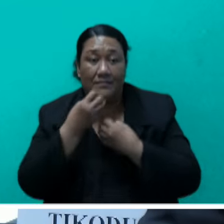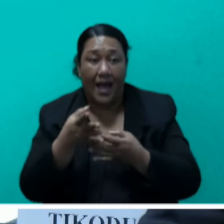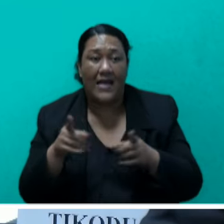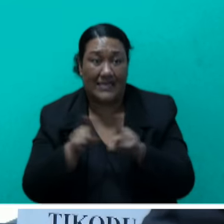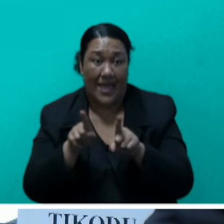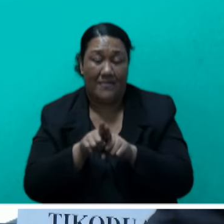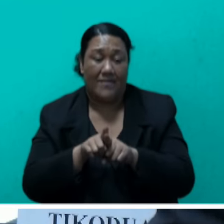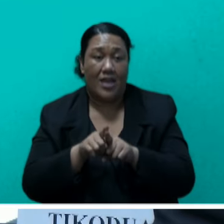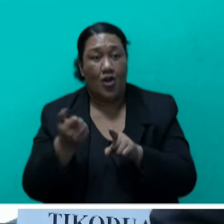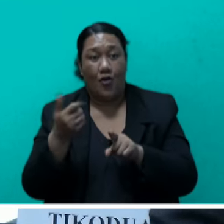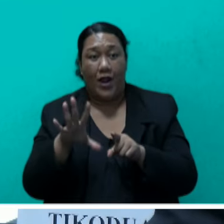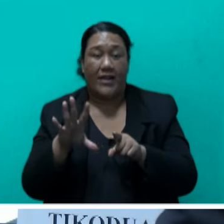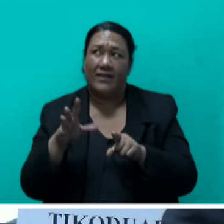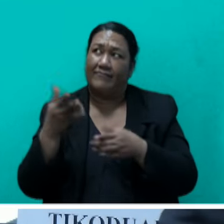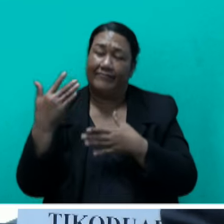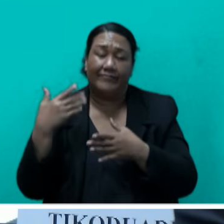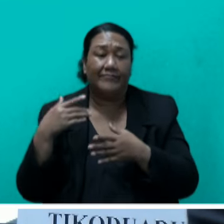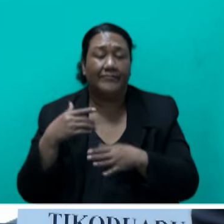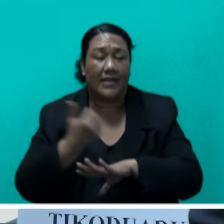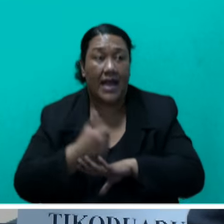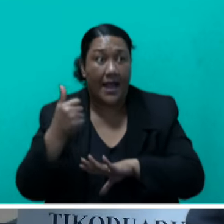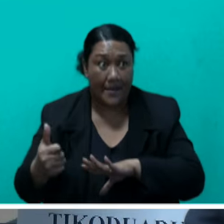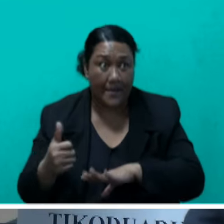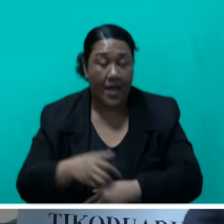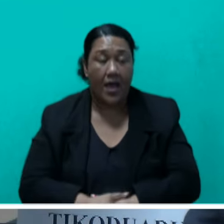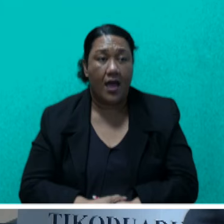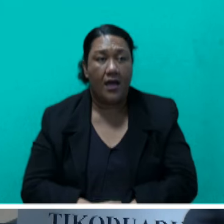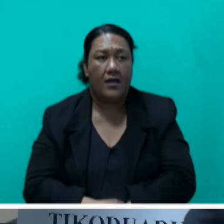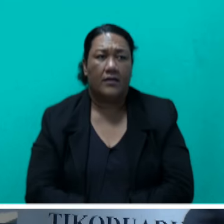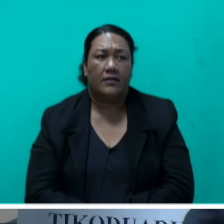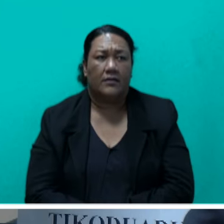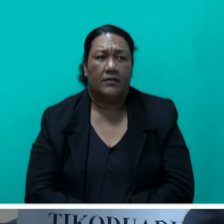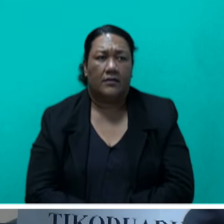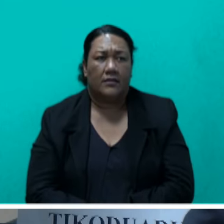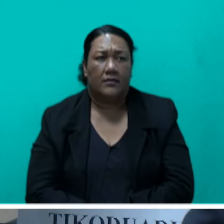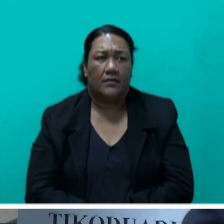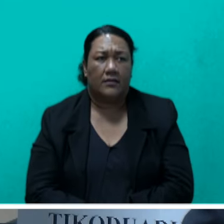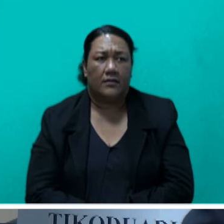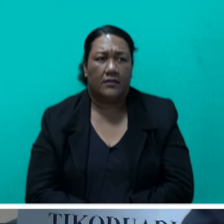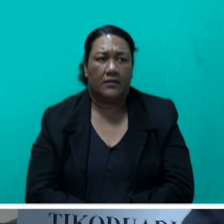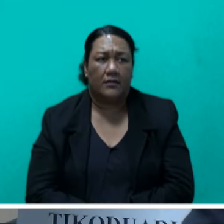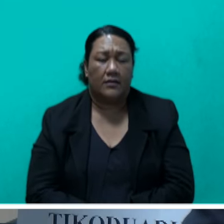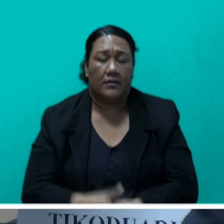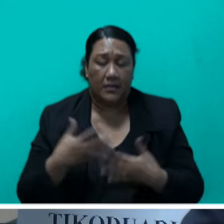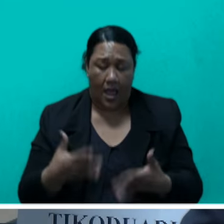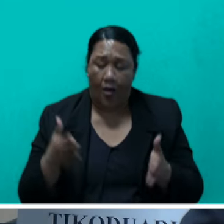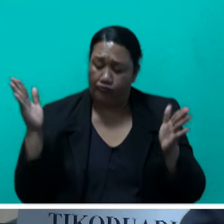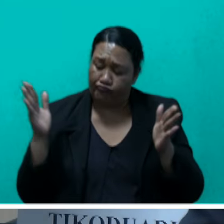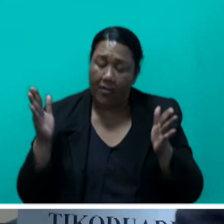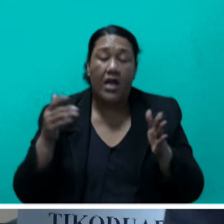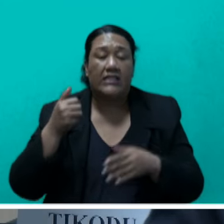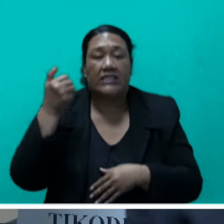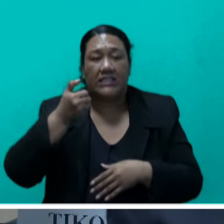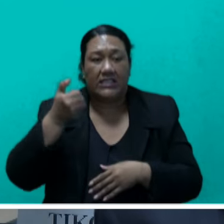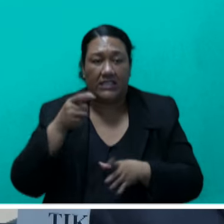in government has been significantly shorter than the 16 years of the Fiji